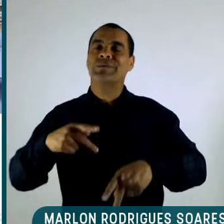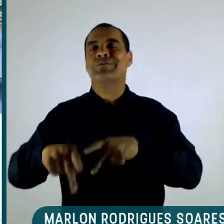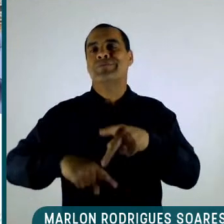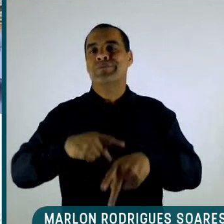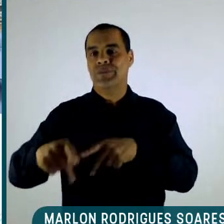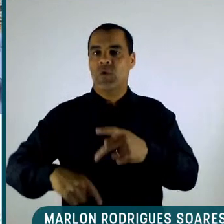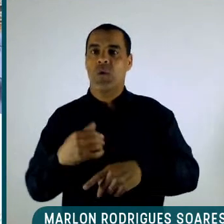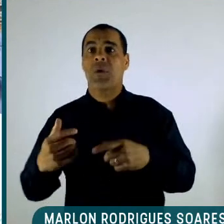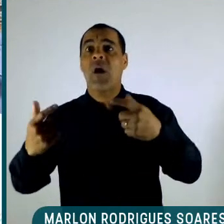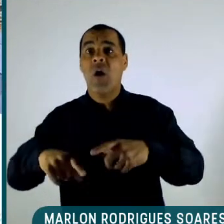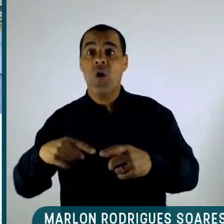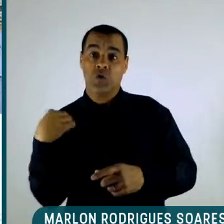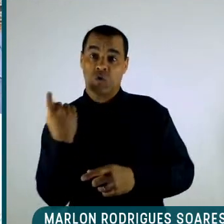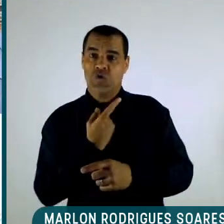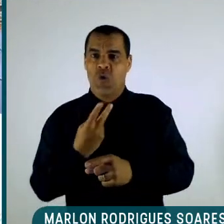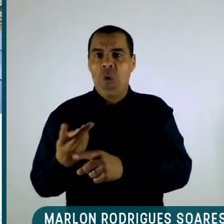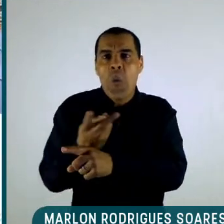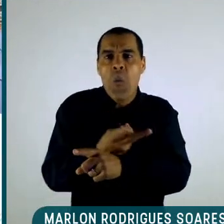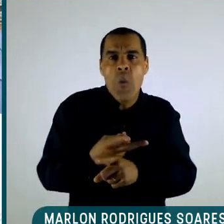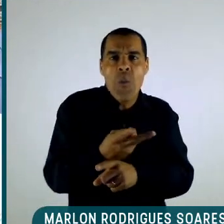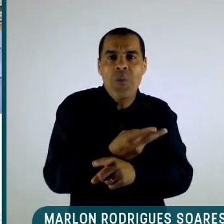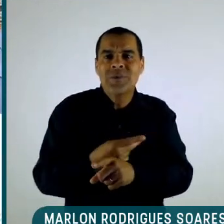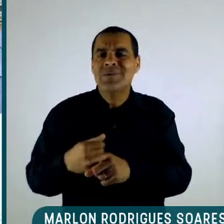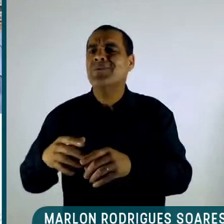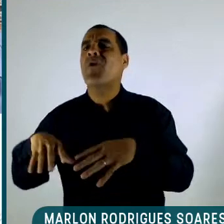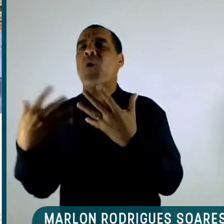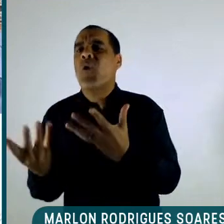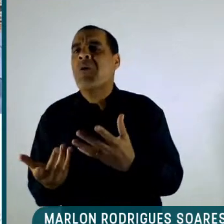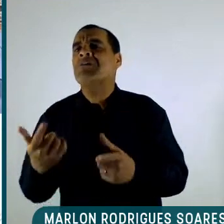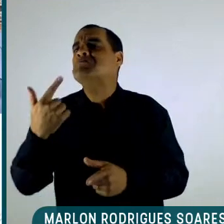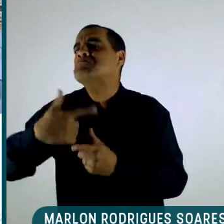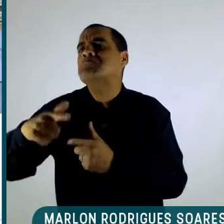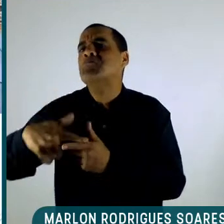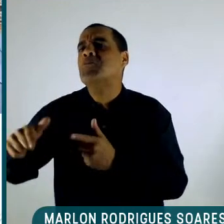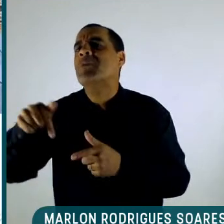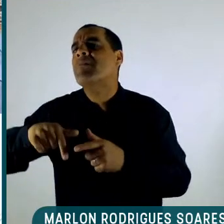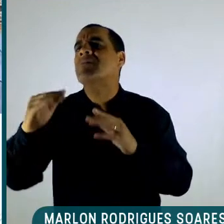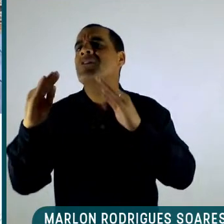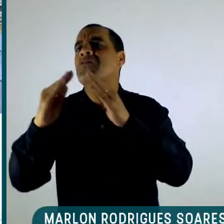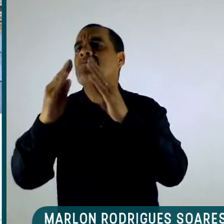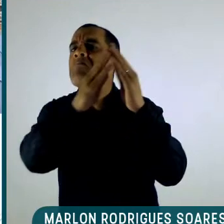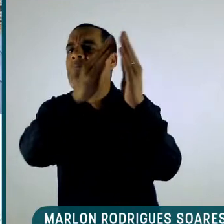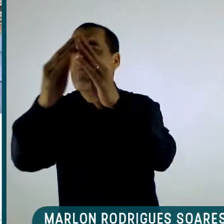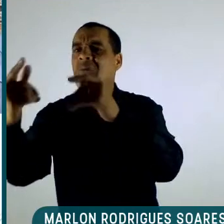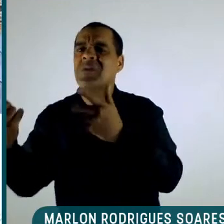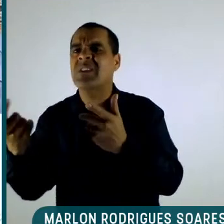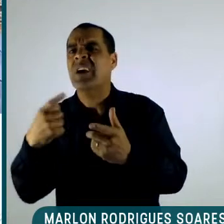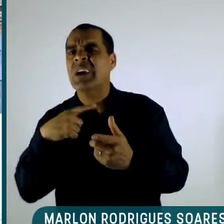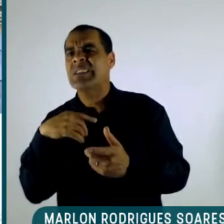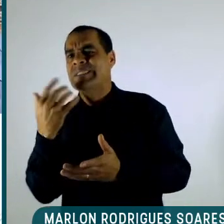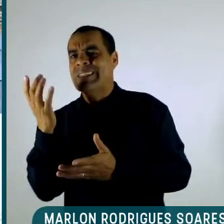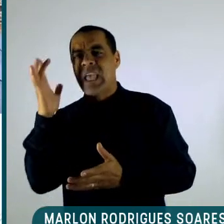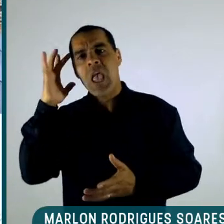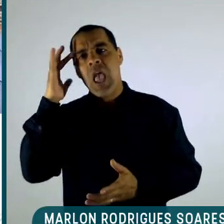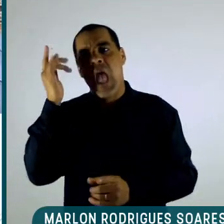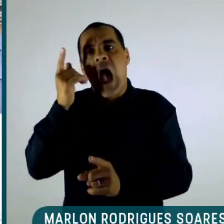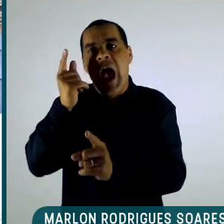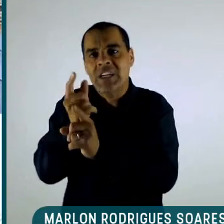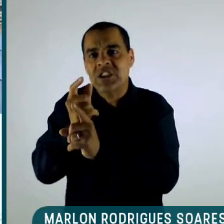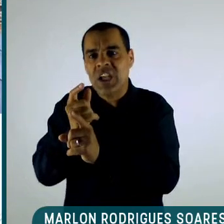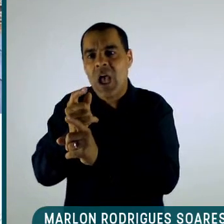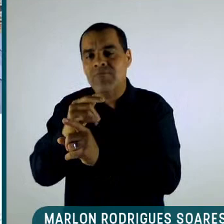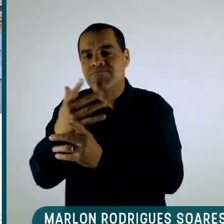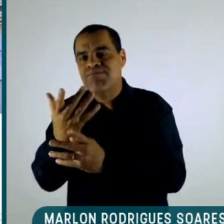our mobilization process, where we tried to identify what were the problems, and wherever there were the problems, try and